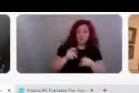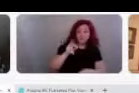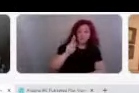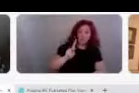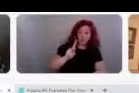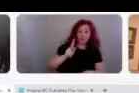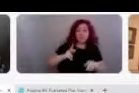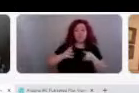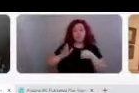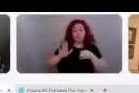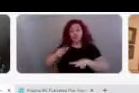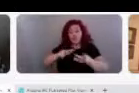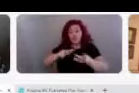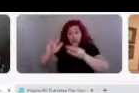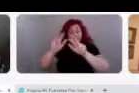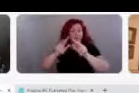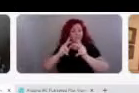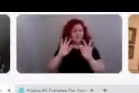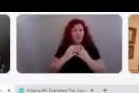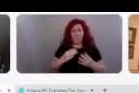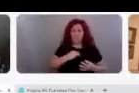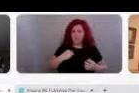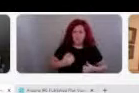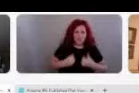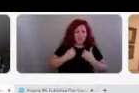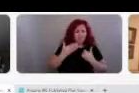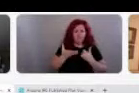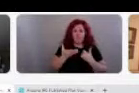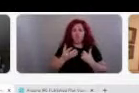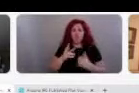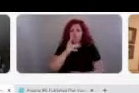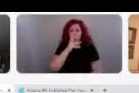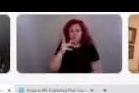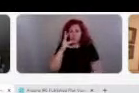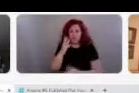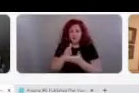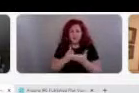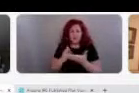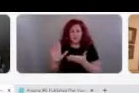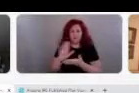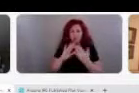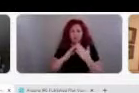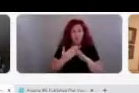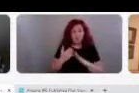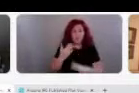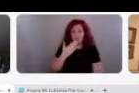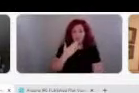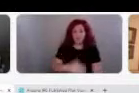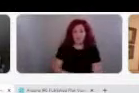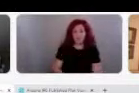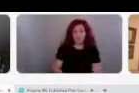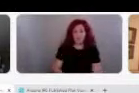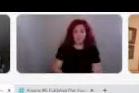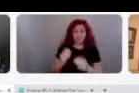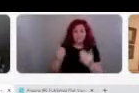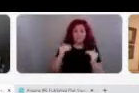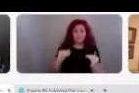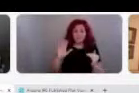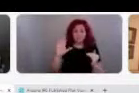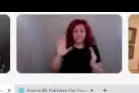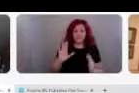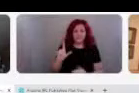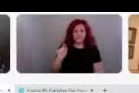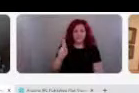members live there and the rural sections of their respective communities thank you the next speaker is